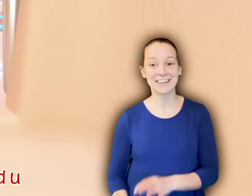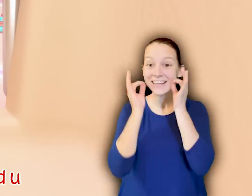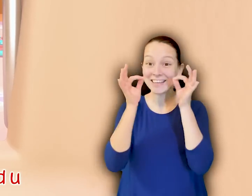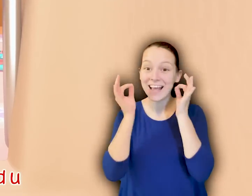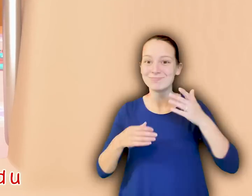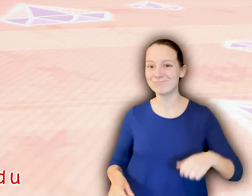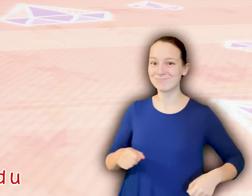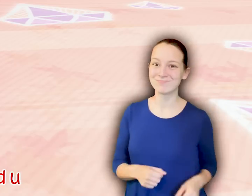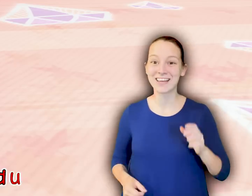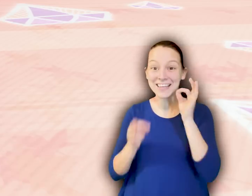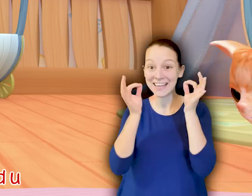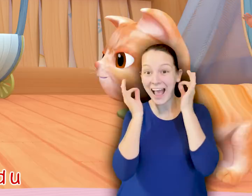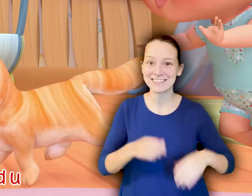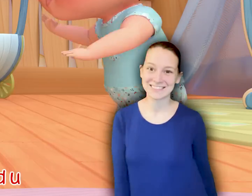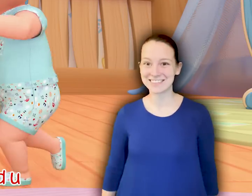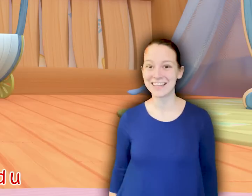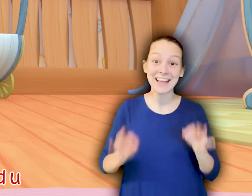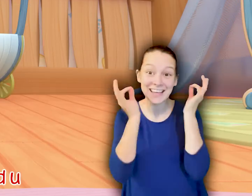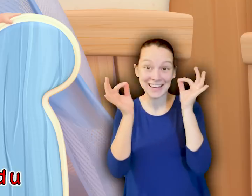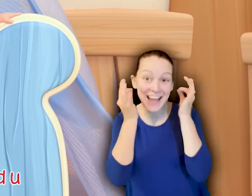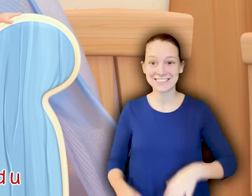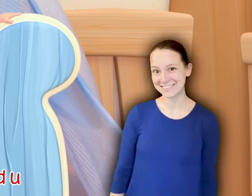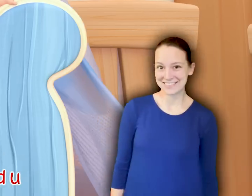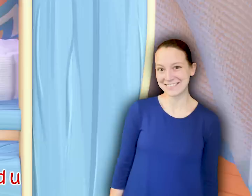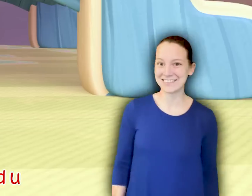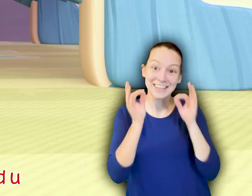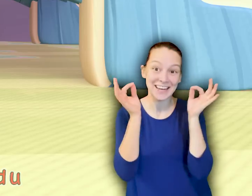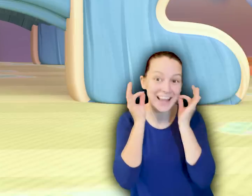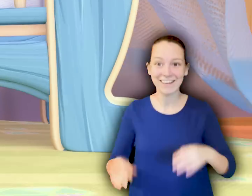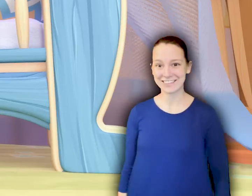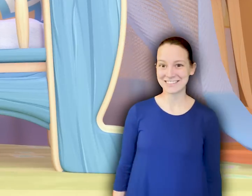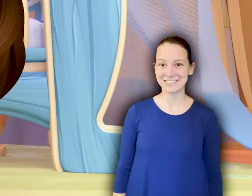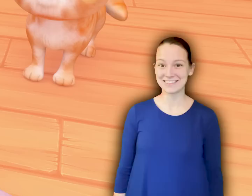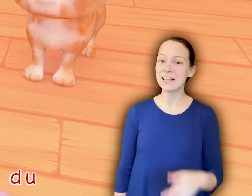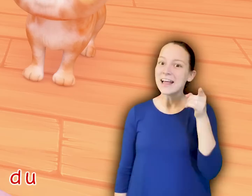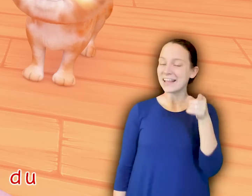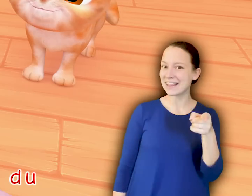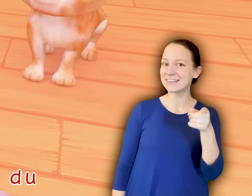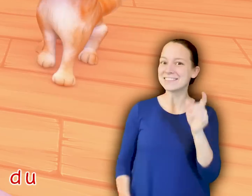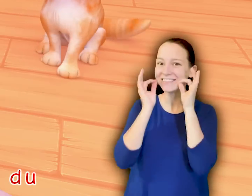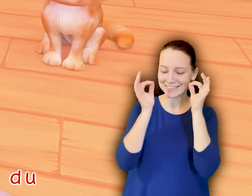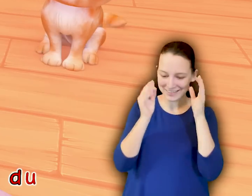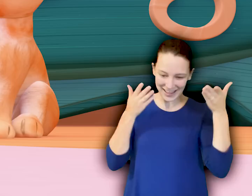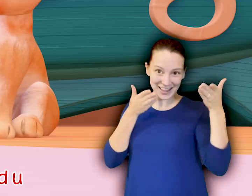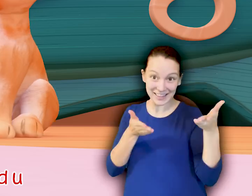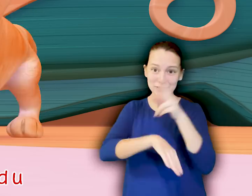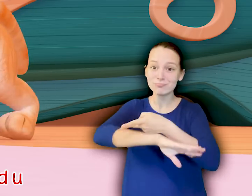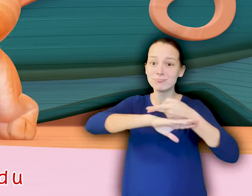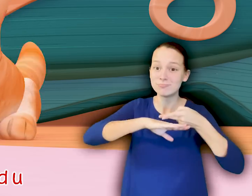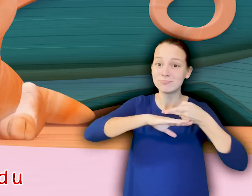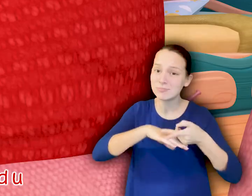ready kitty cat kitty cat kitty cat kitty cat there is